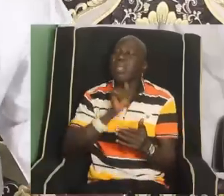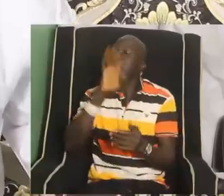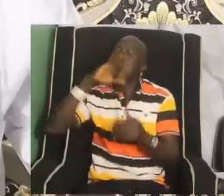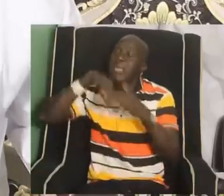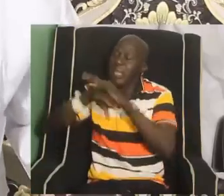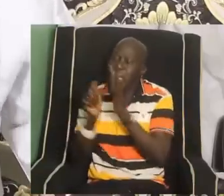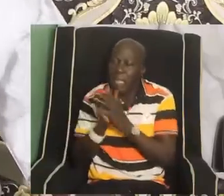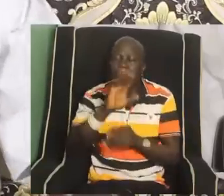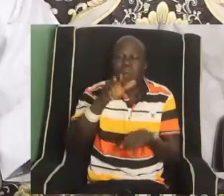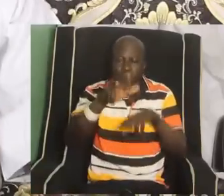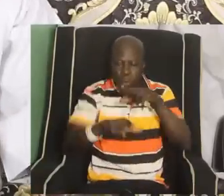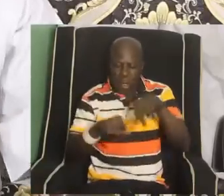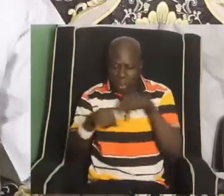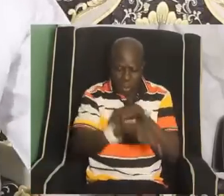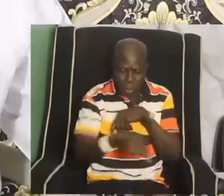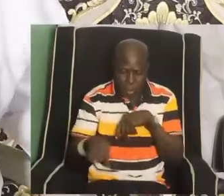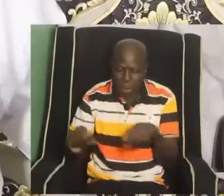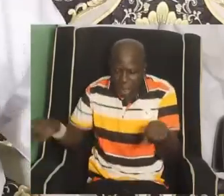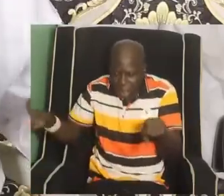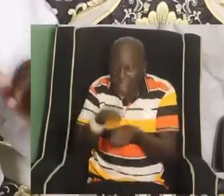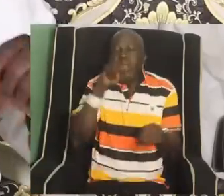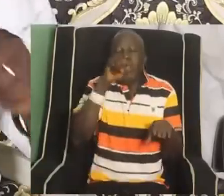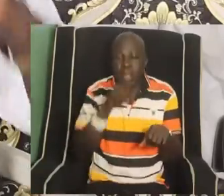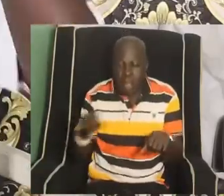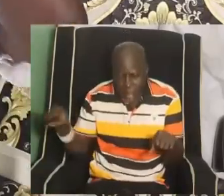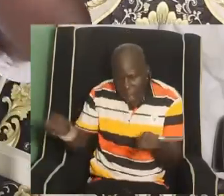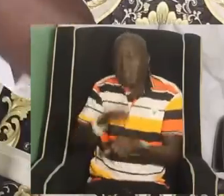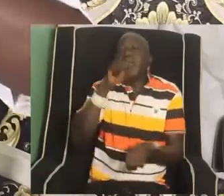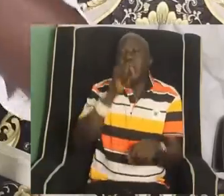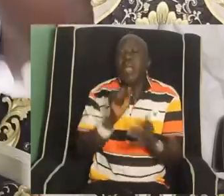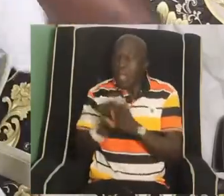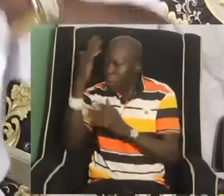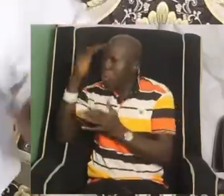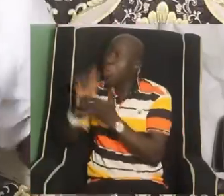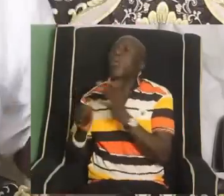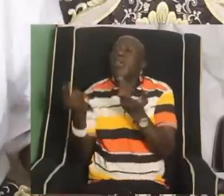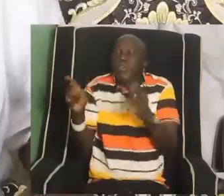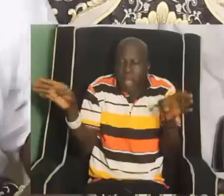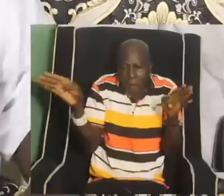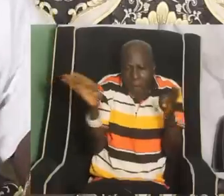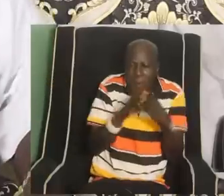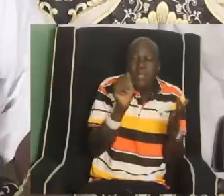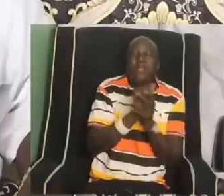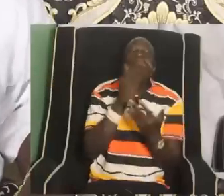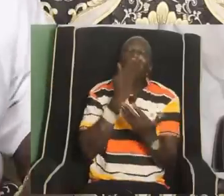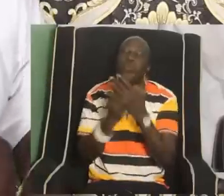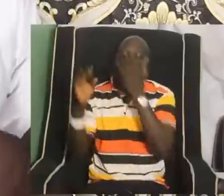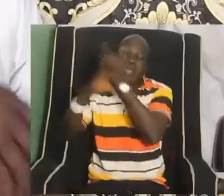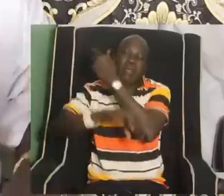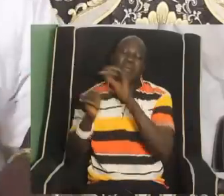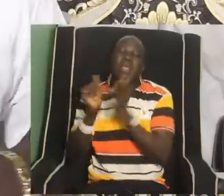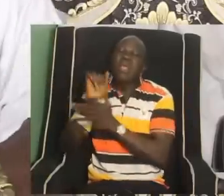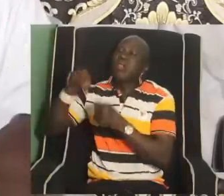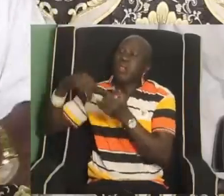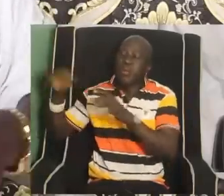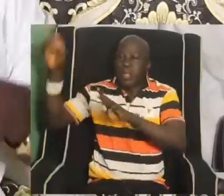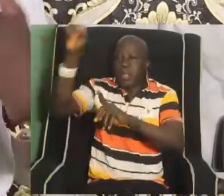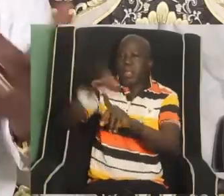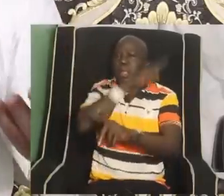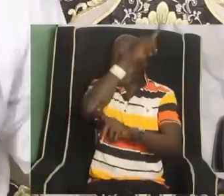face you took up your feet. What if face what if my face balance your feet? You want to meet your benefactor? What if we